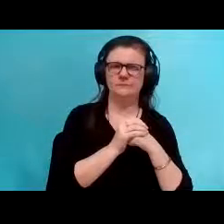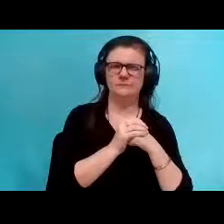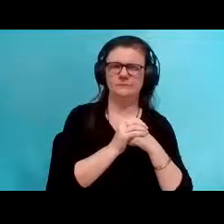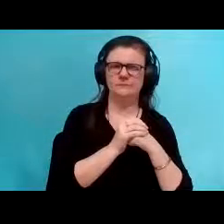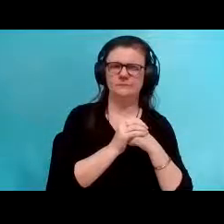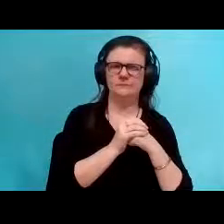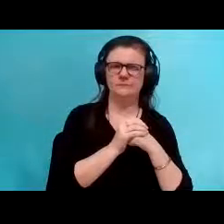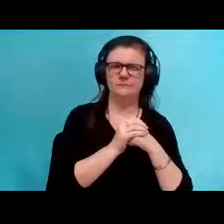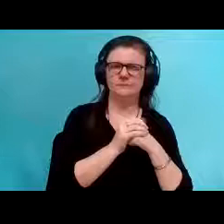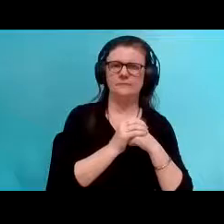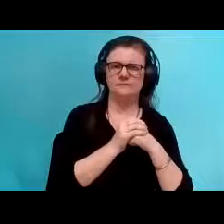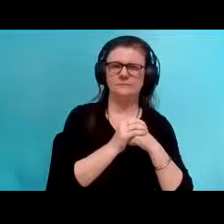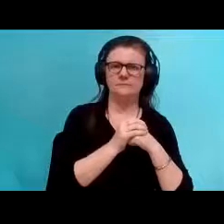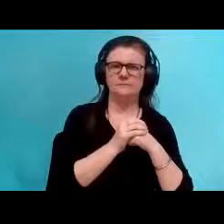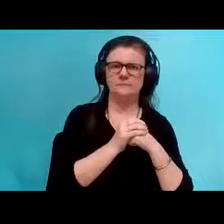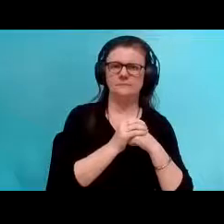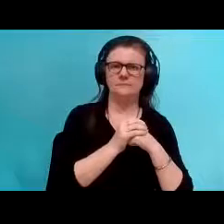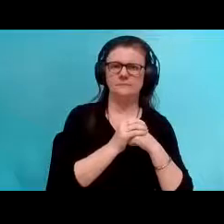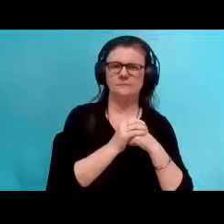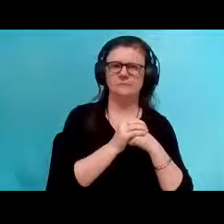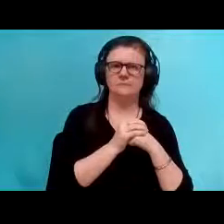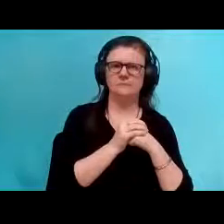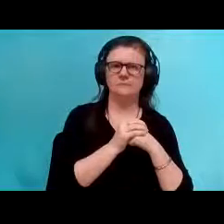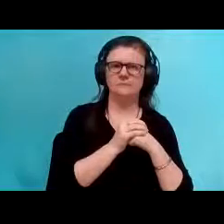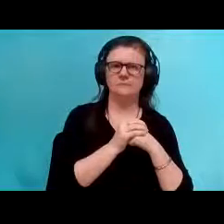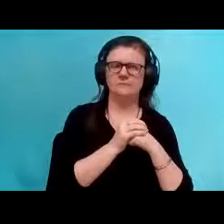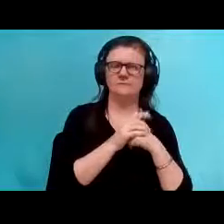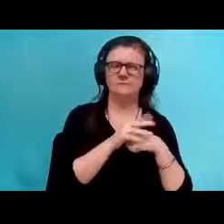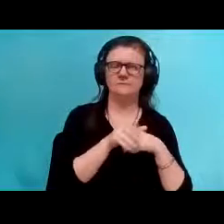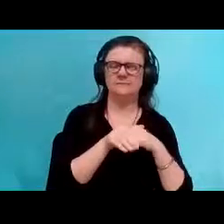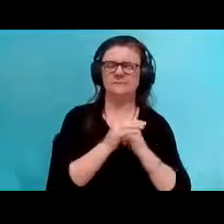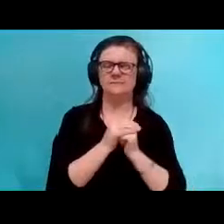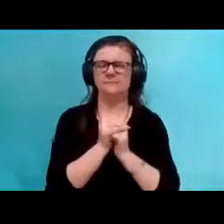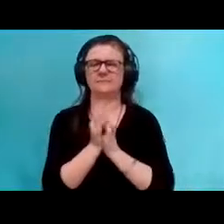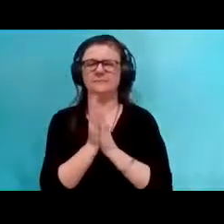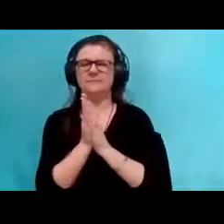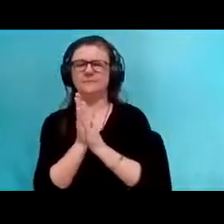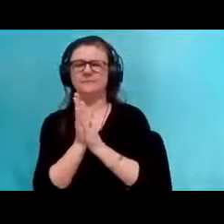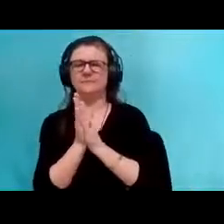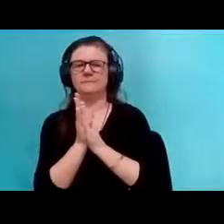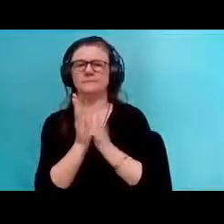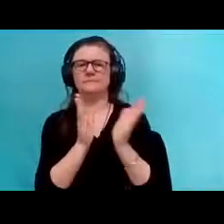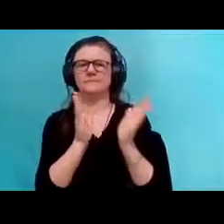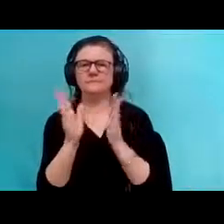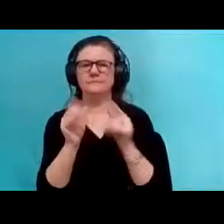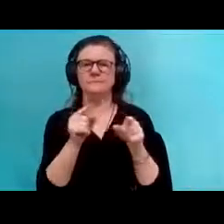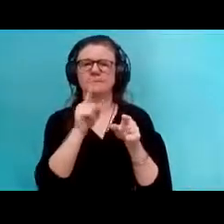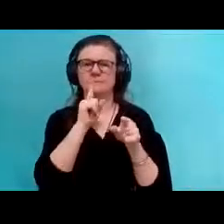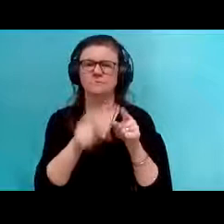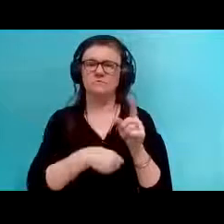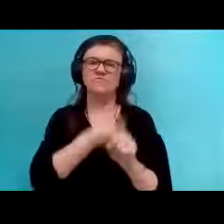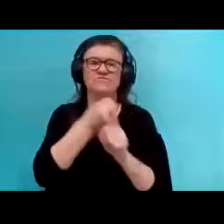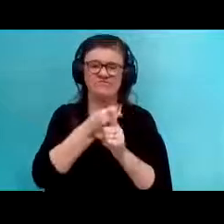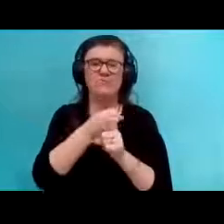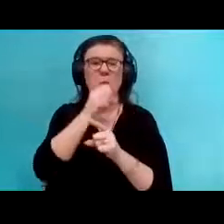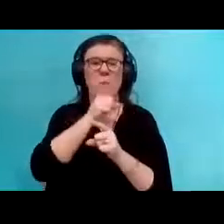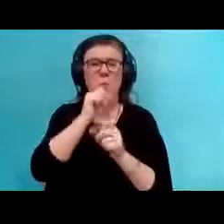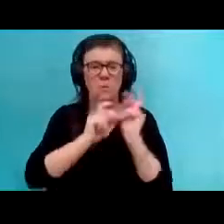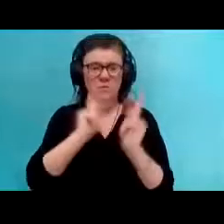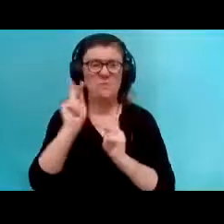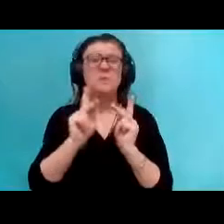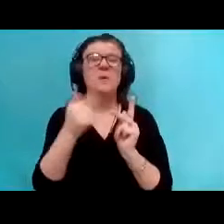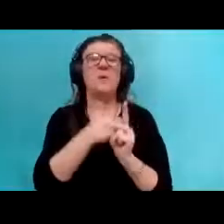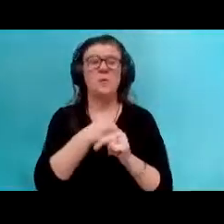Can we go back a slide? Thank you. Subsequently, with the advent of COVID-19 and its disproportionate impact on older people, we